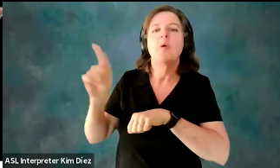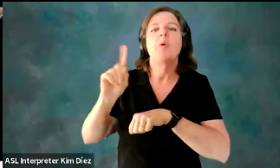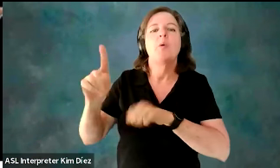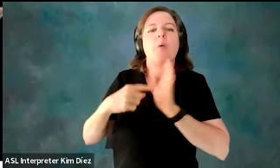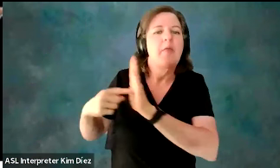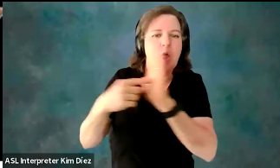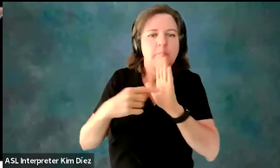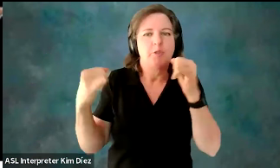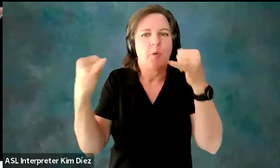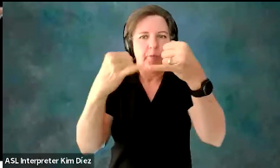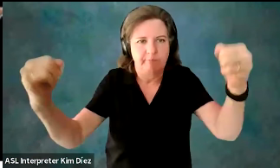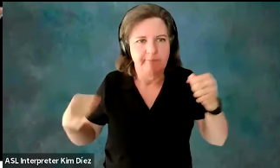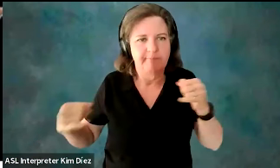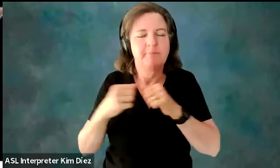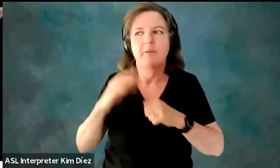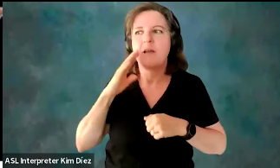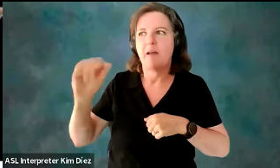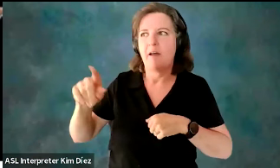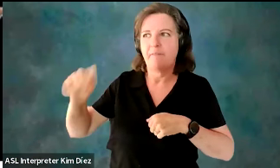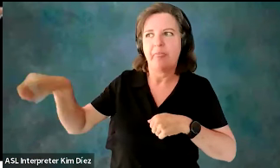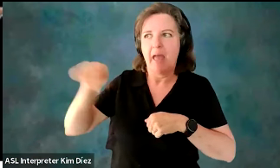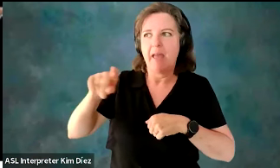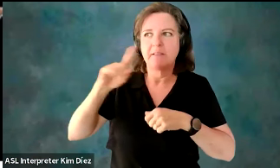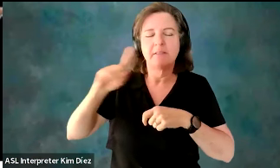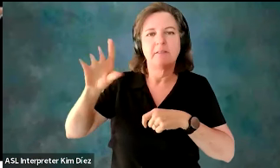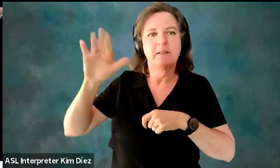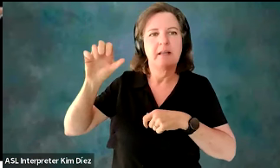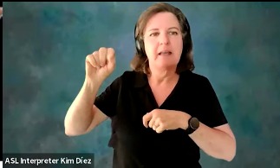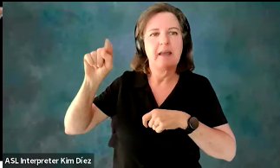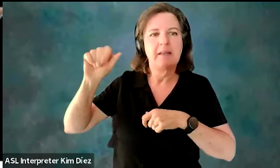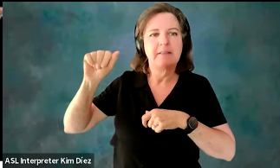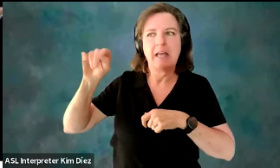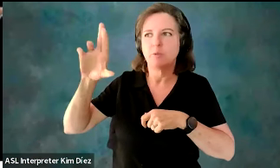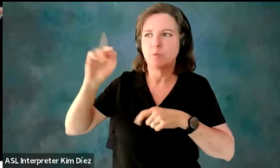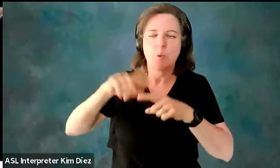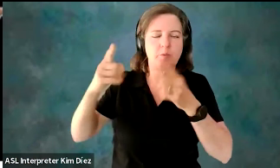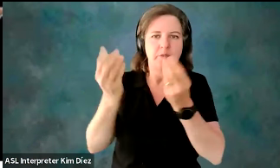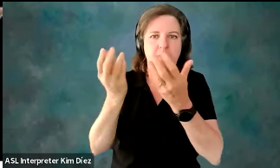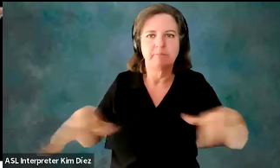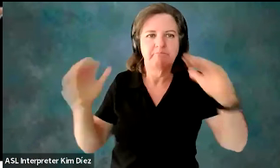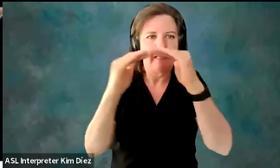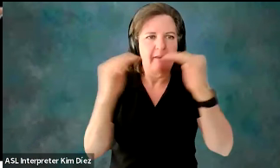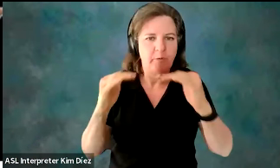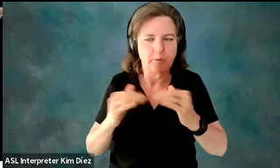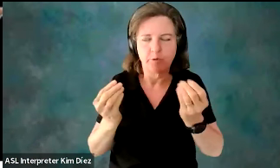the minimum delineation, sometimes an acre or less than that.